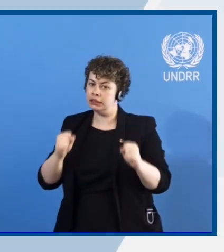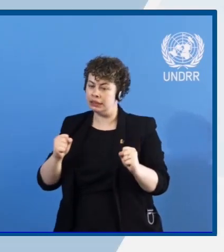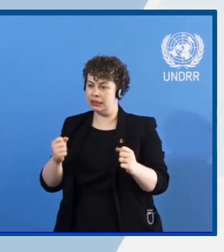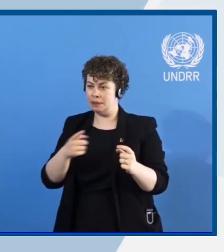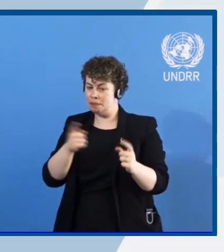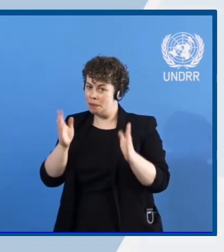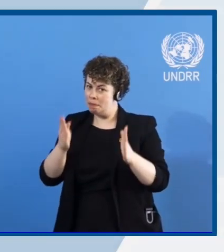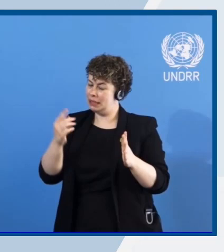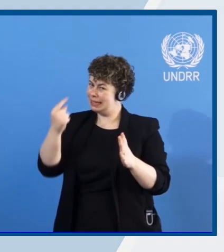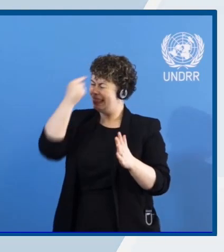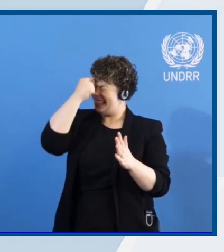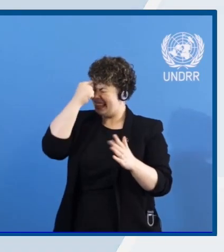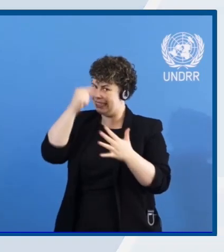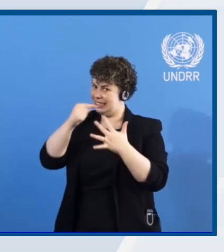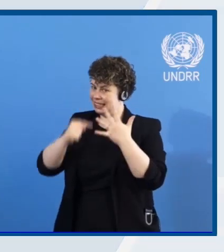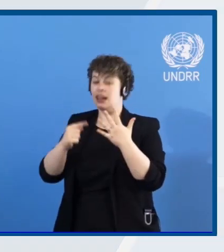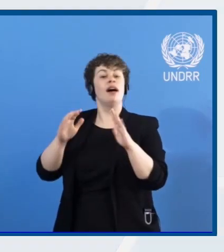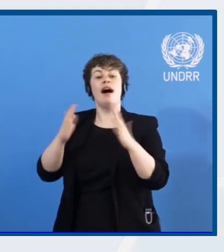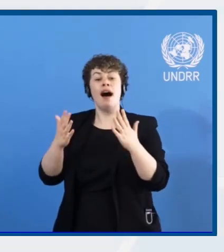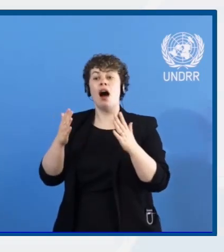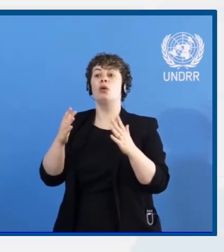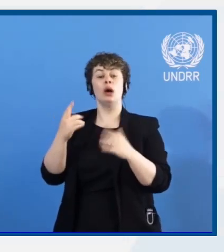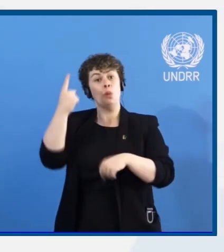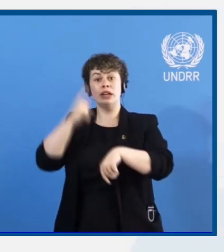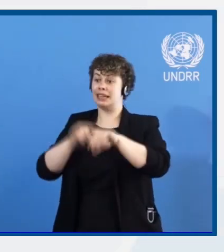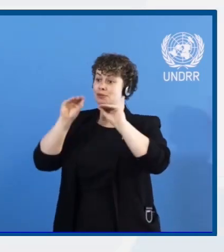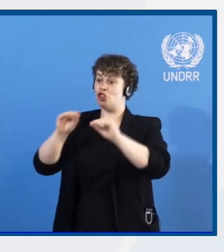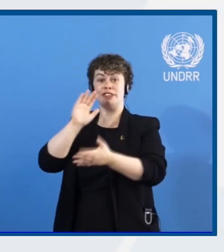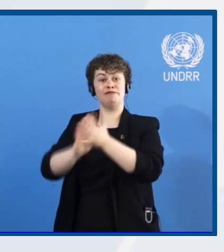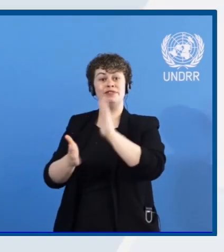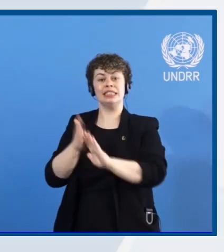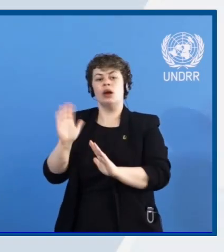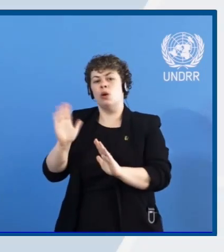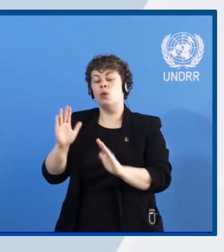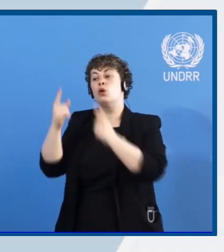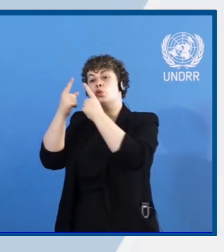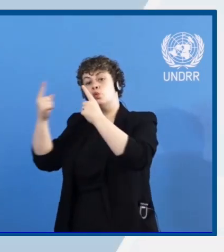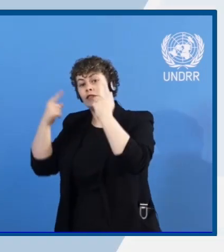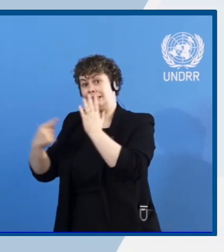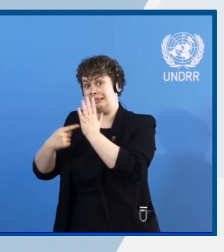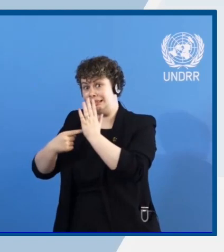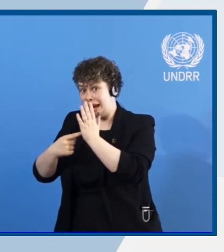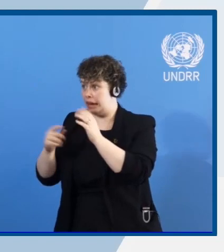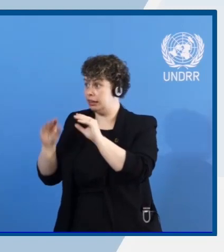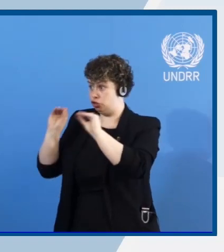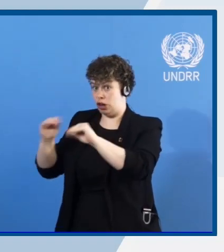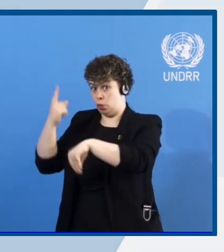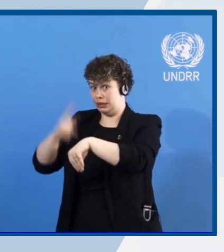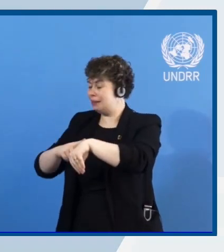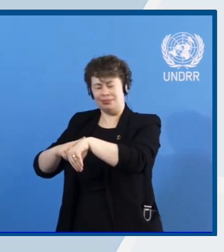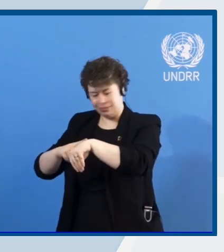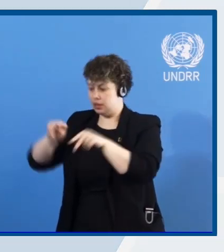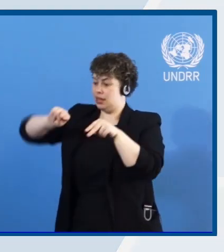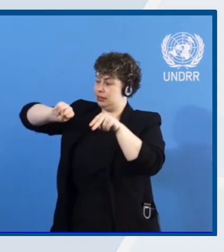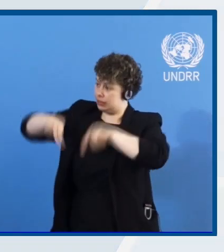by signing MOUs with the University of Technology to keep the course running for